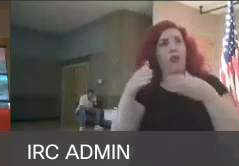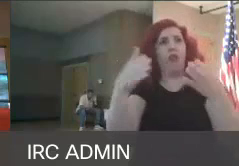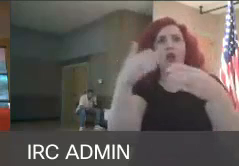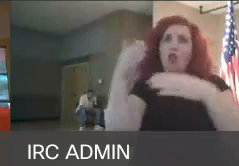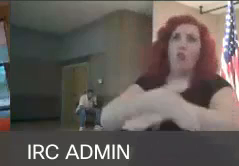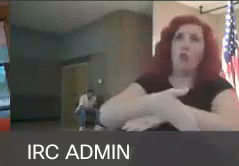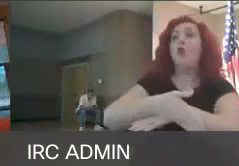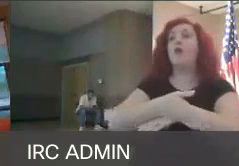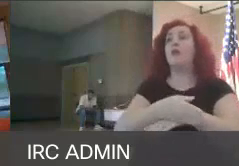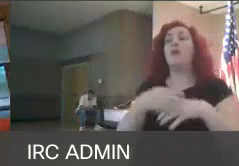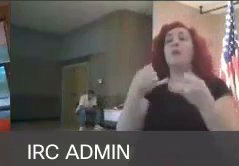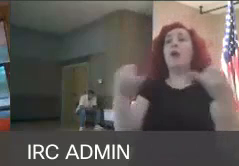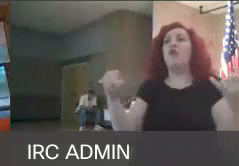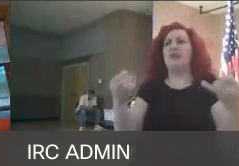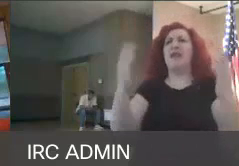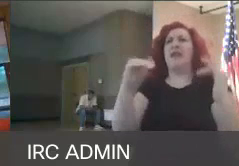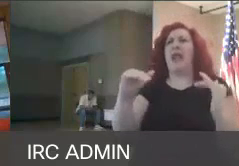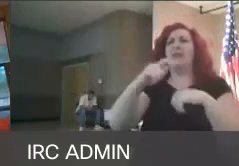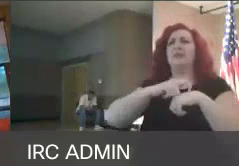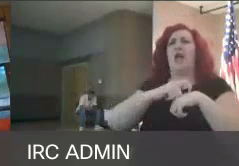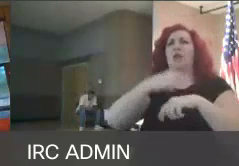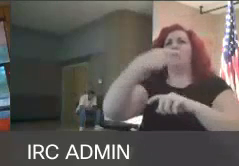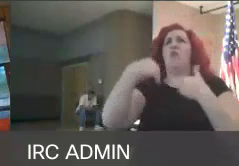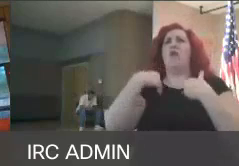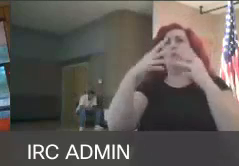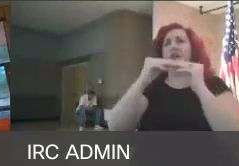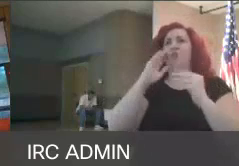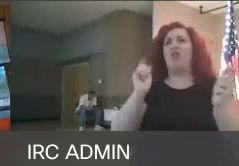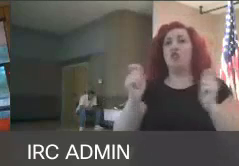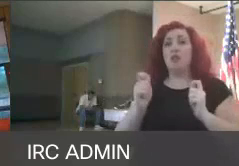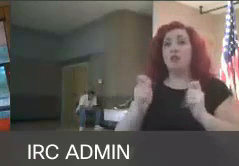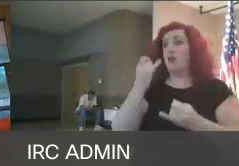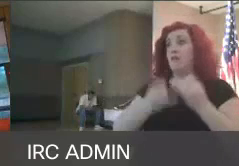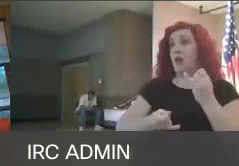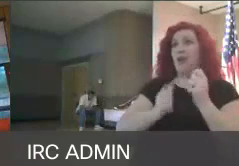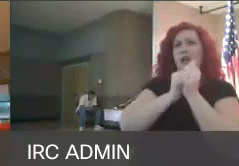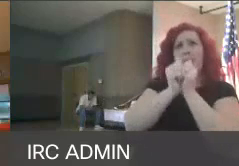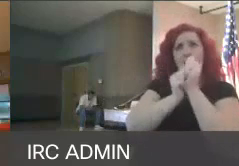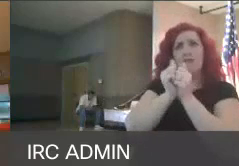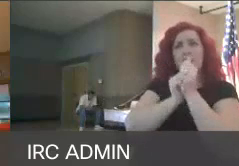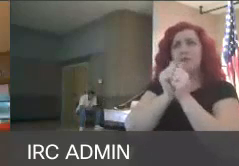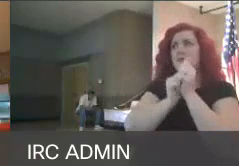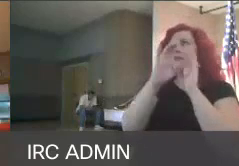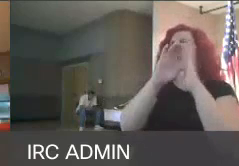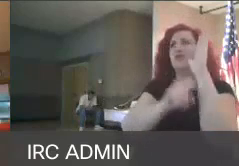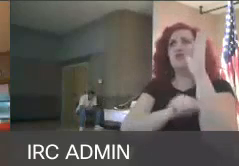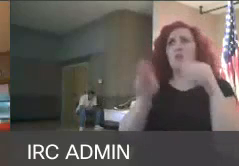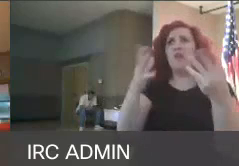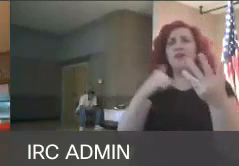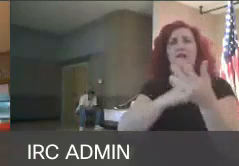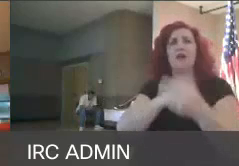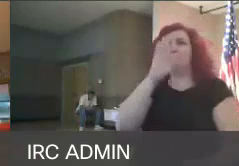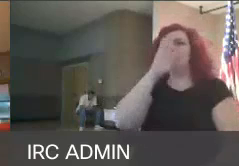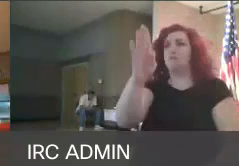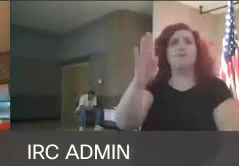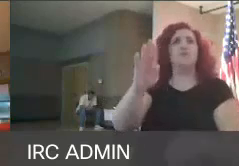go through all of these boundaries. But in the next round here, we're going to look for those boundaries. And then finally, competitiveness. The Constitution gives